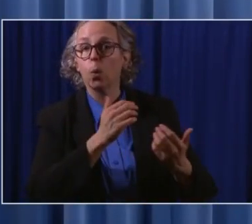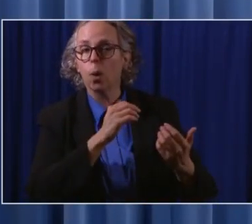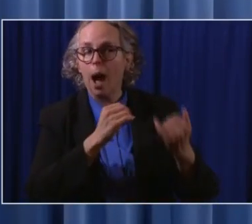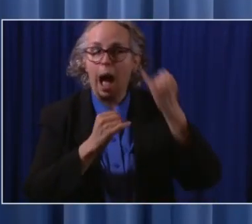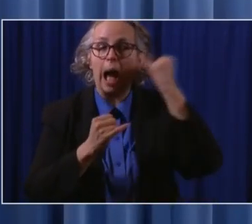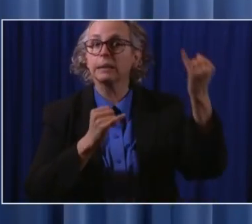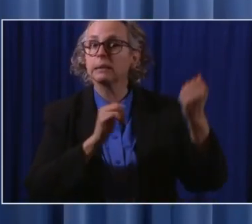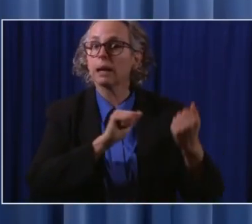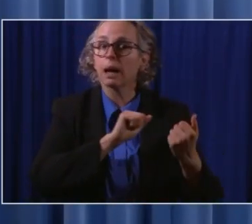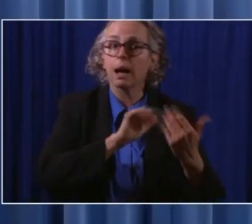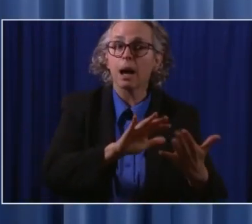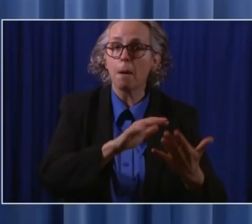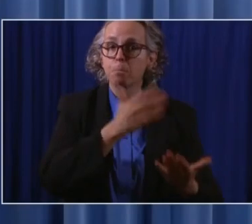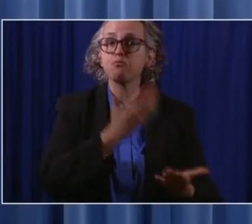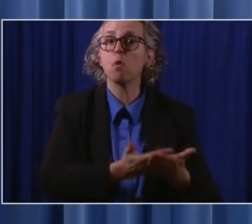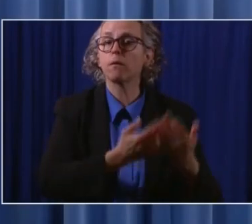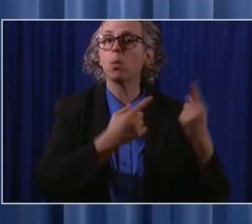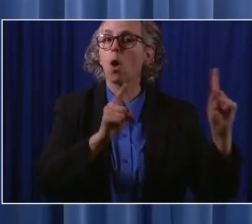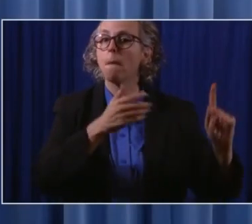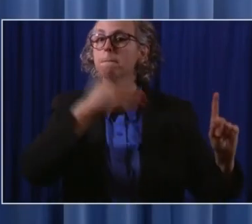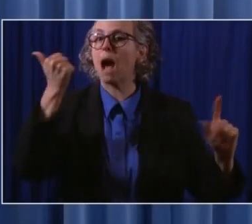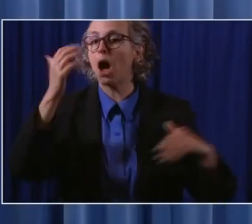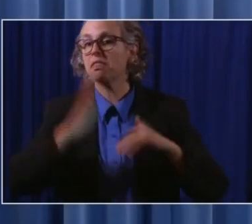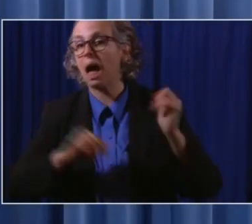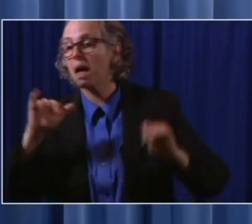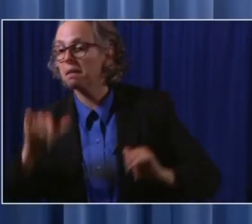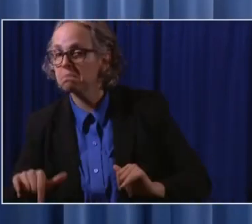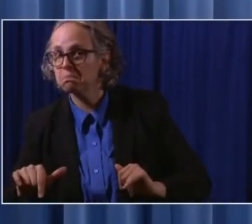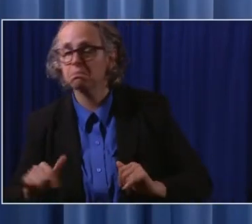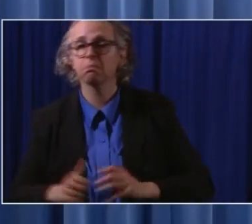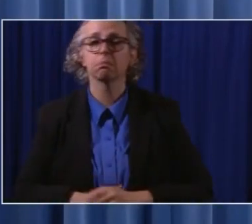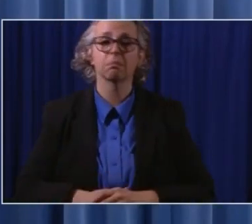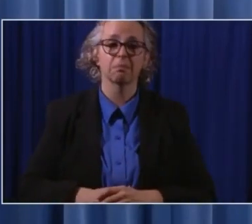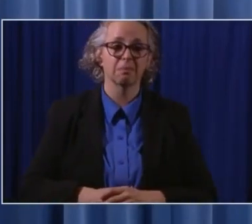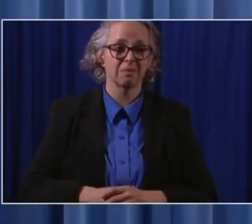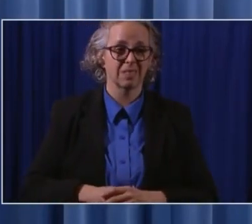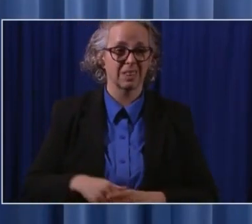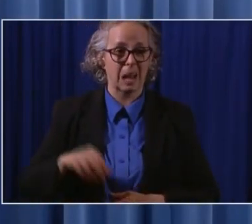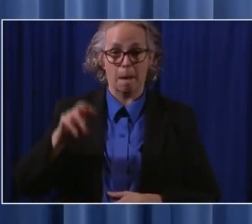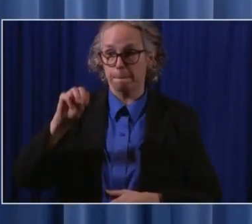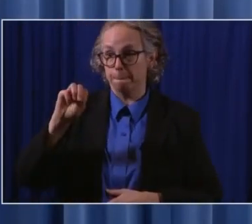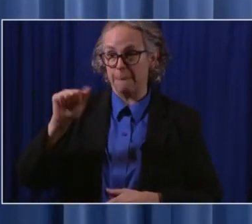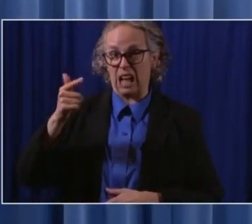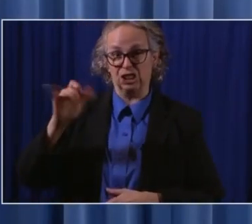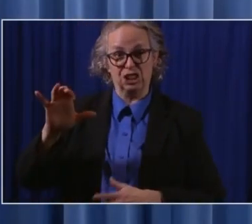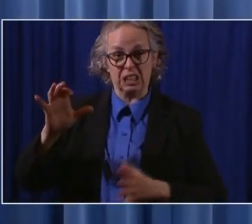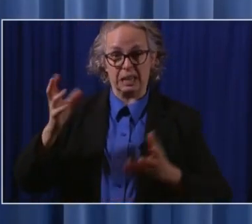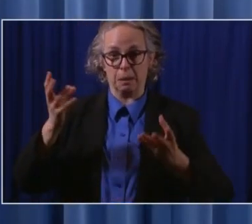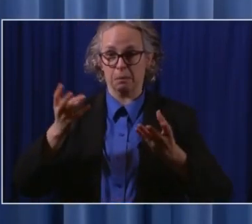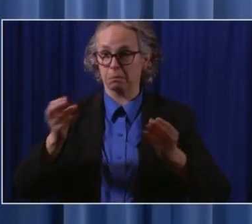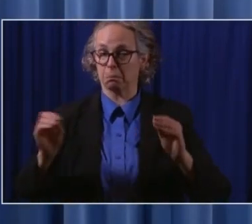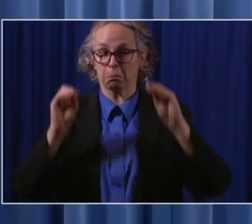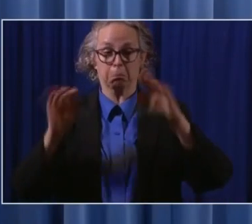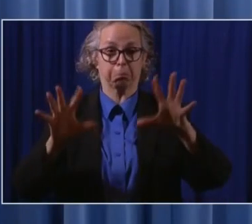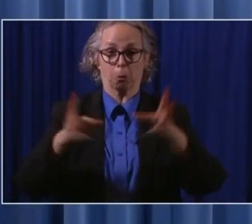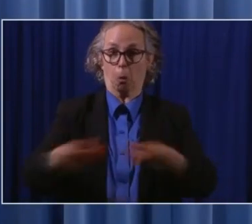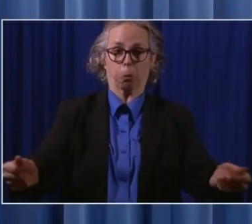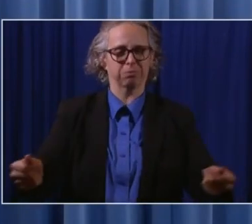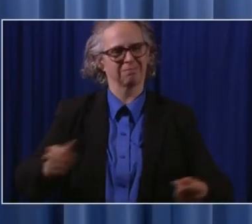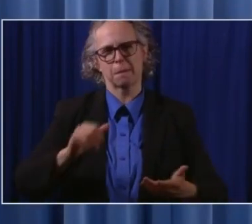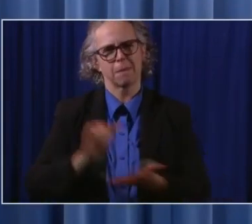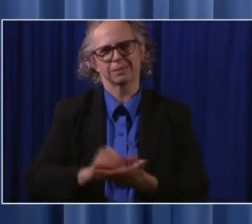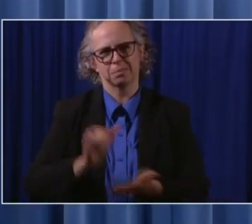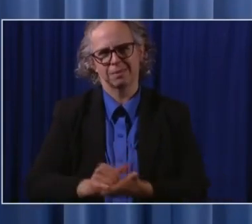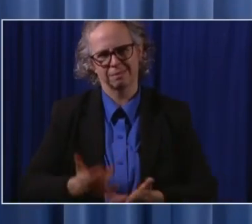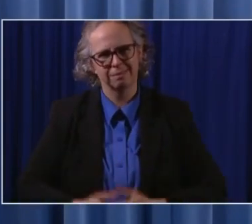this out. And there's no magic bullet out there, there's no magic wand that we can wave to do it any other way